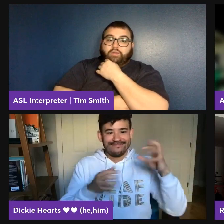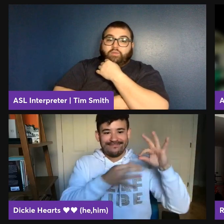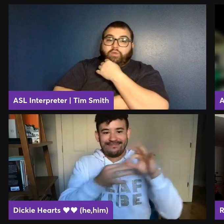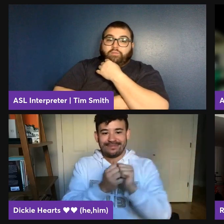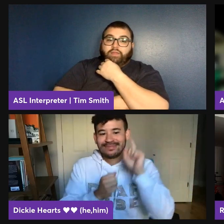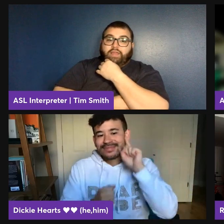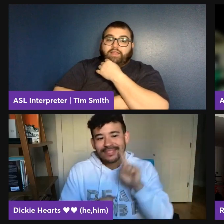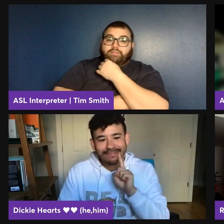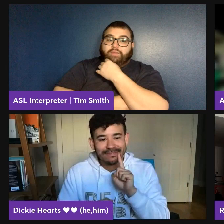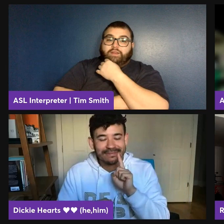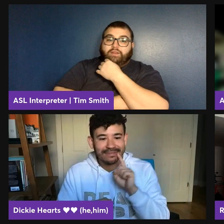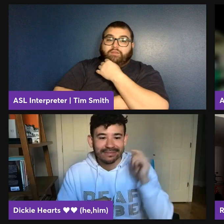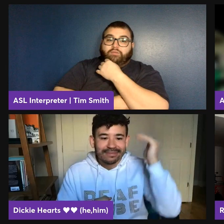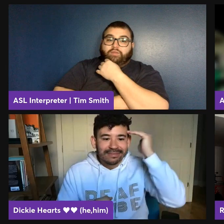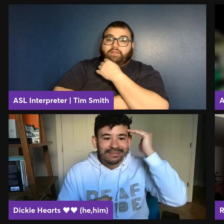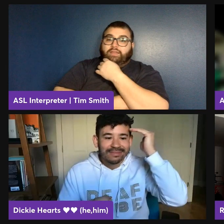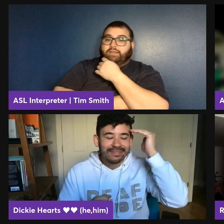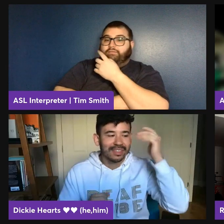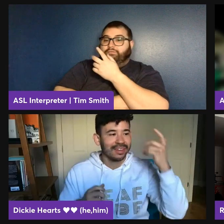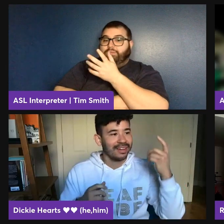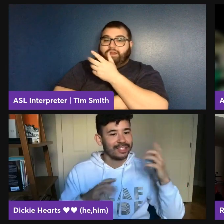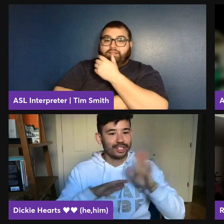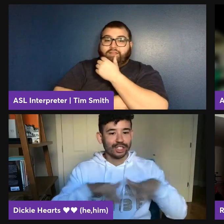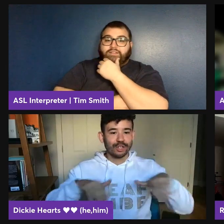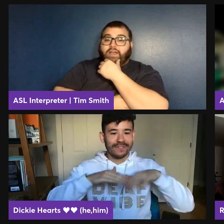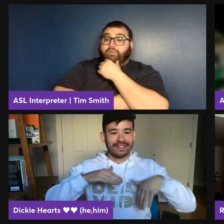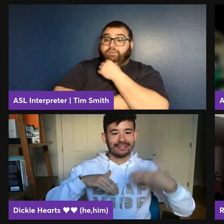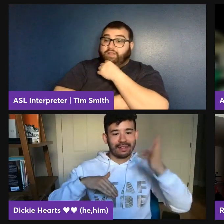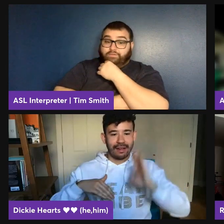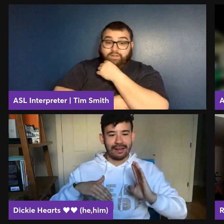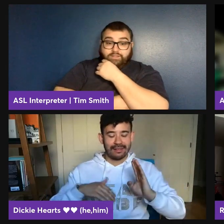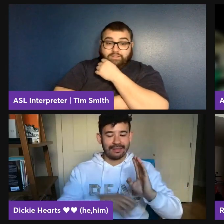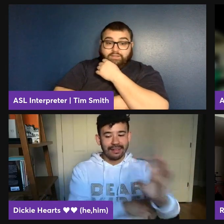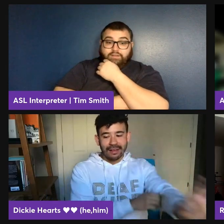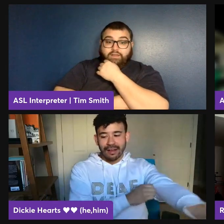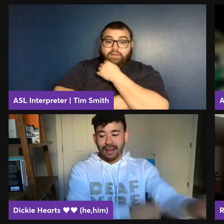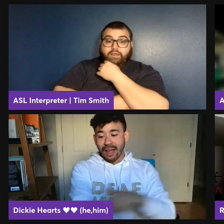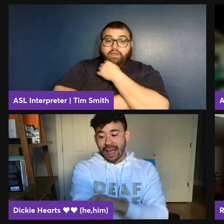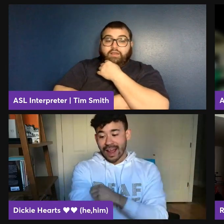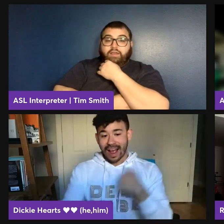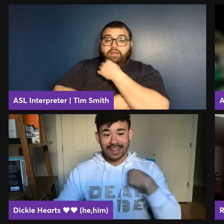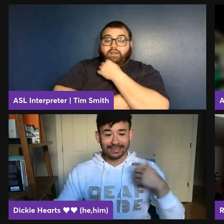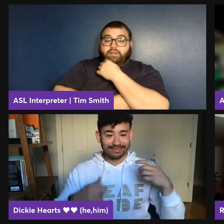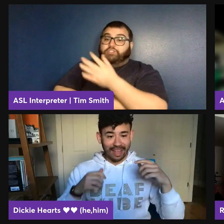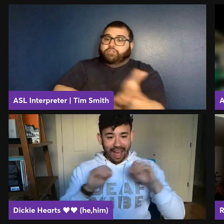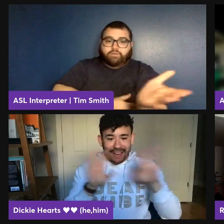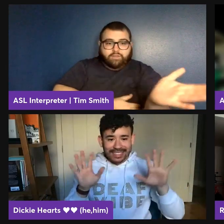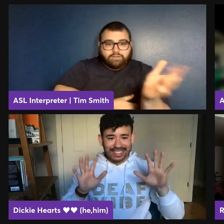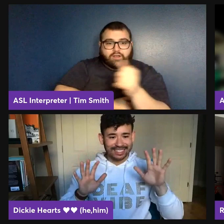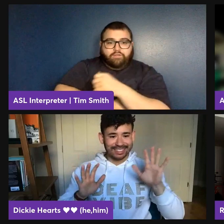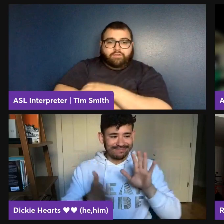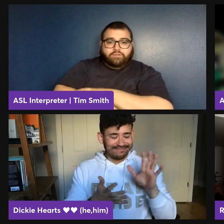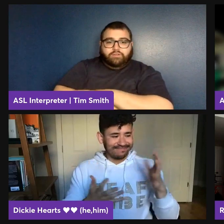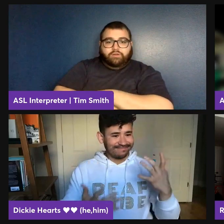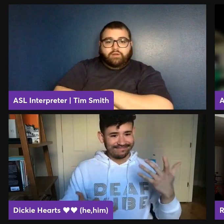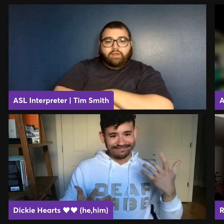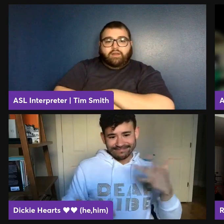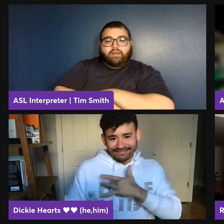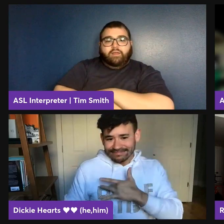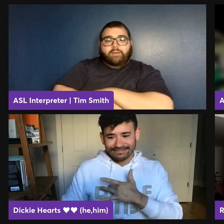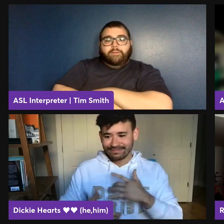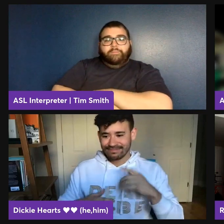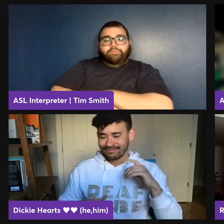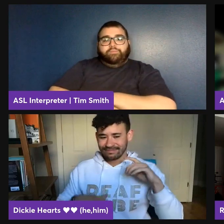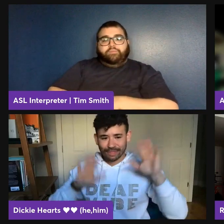like the only one play that's been really anything tied with deafness. And that's Children of Lesser God, for those who don't know.